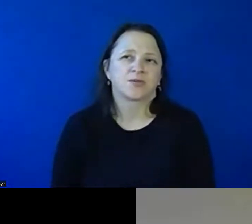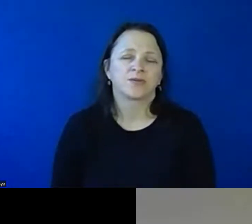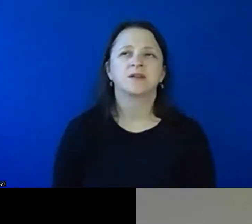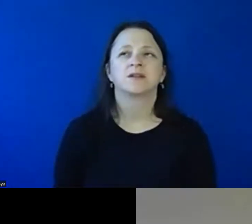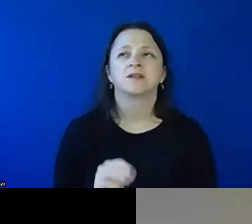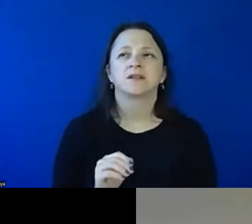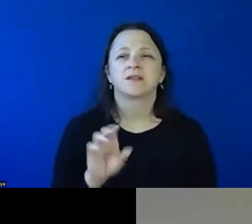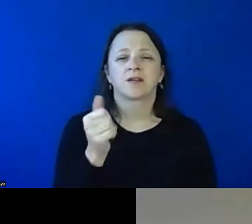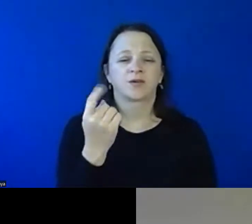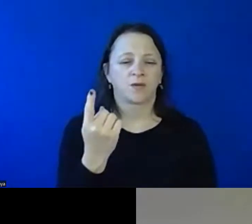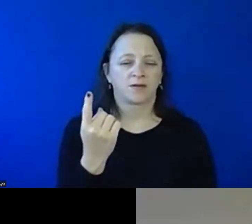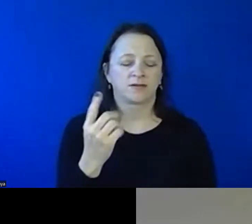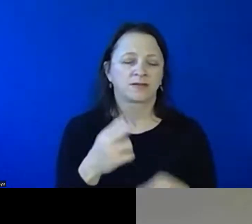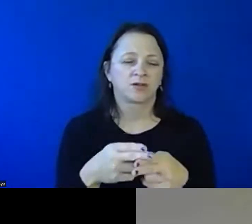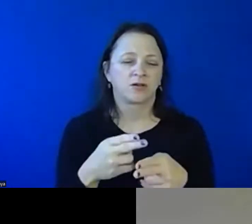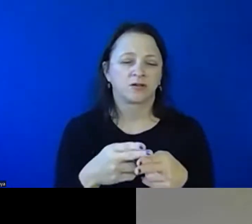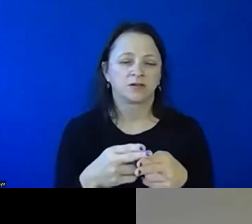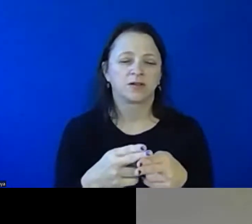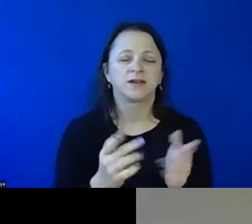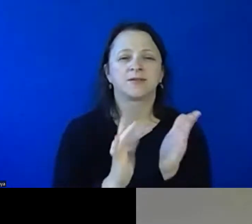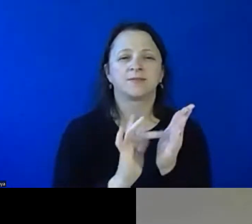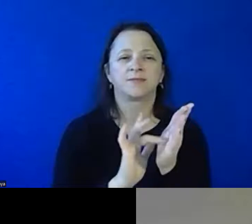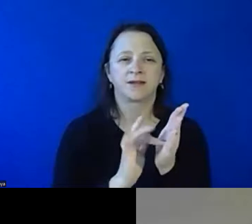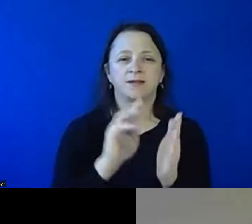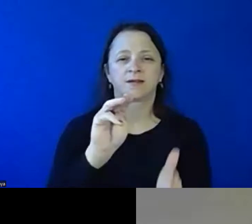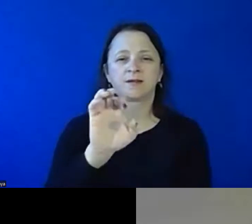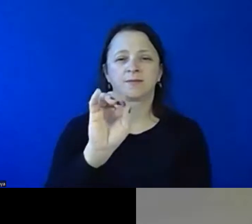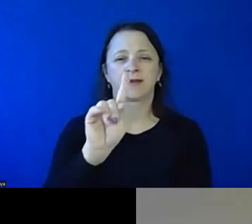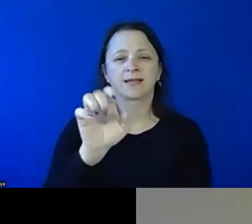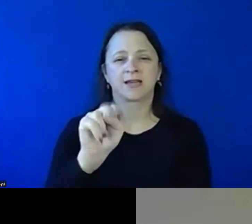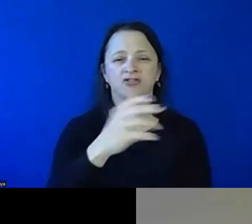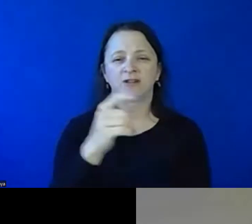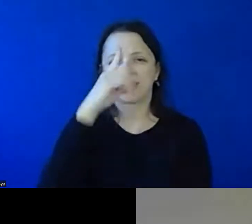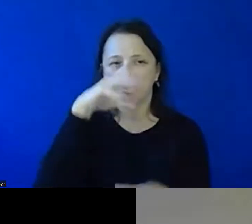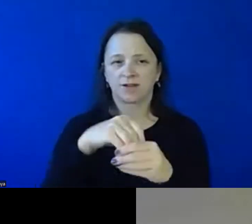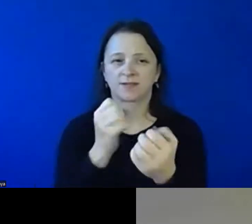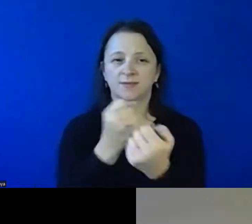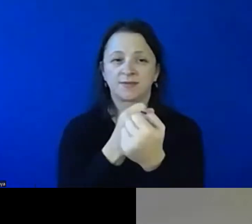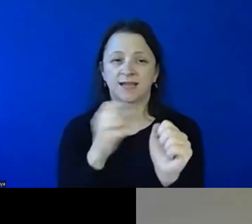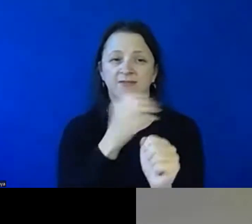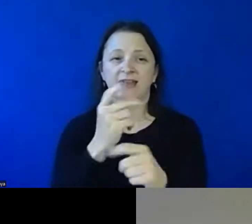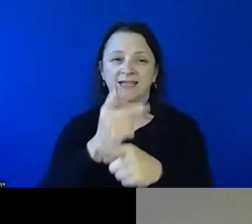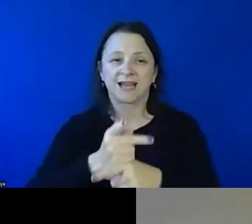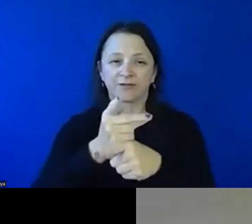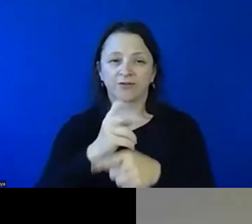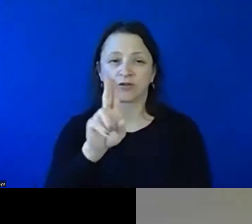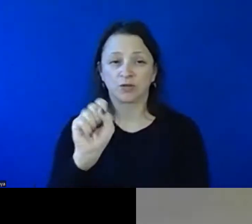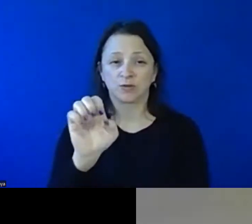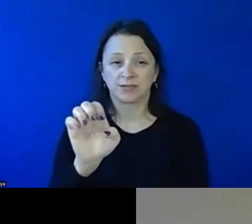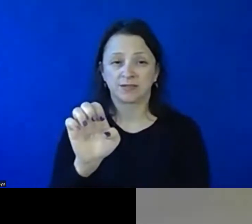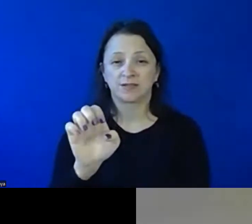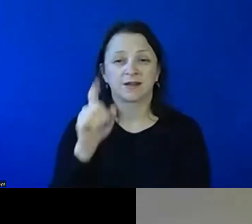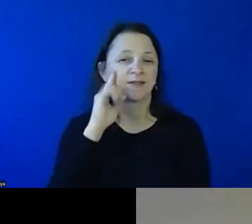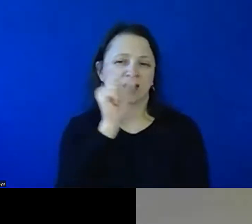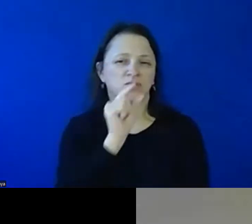the other one is called Medication and Autism Safe and Careful Use. I really think if you just